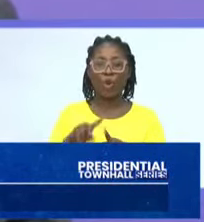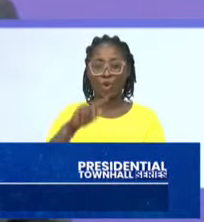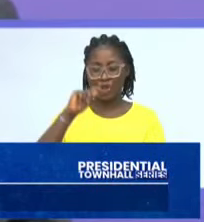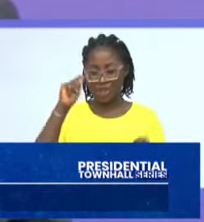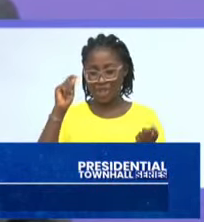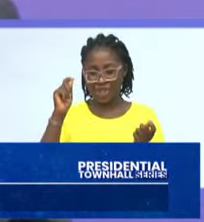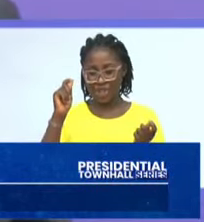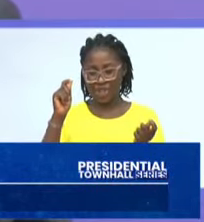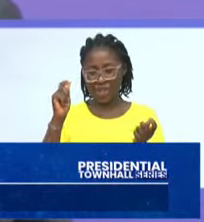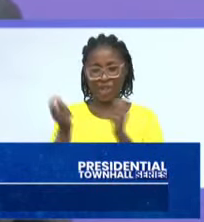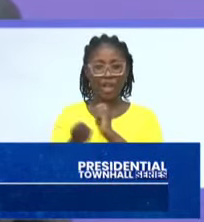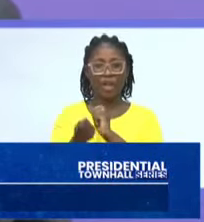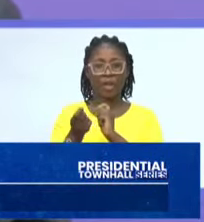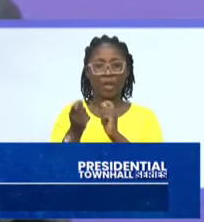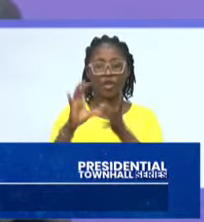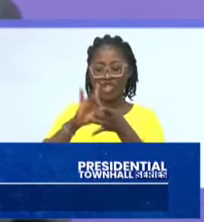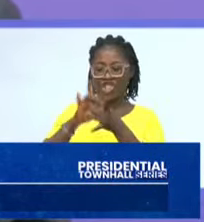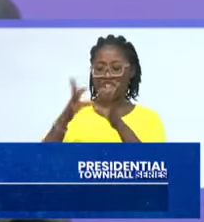chain